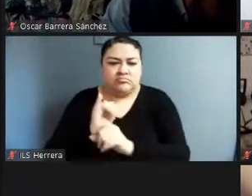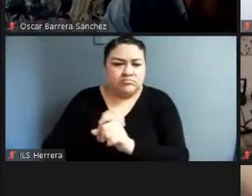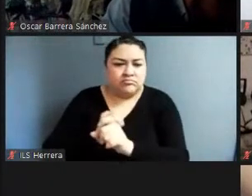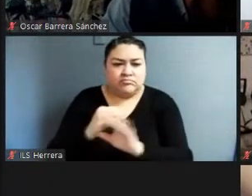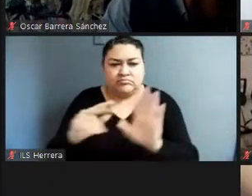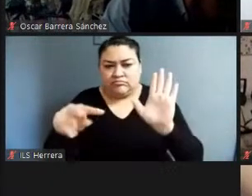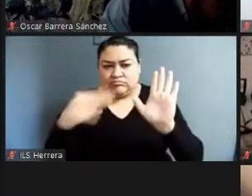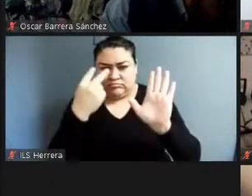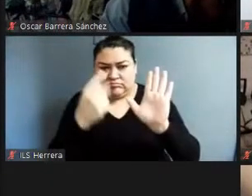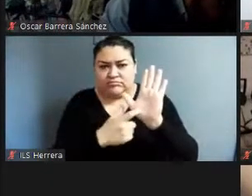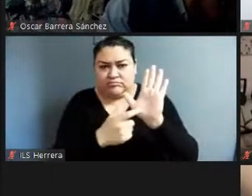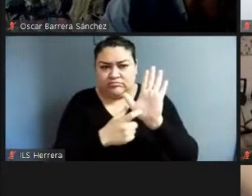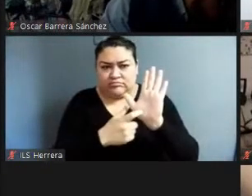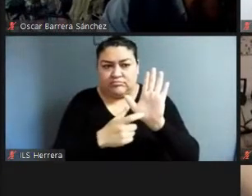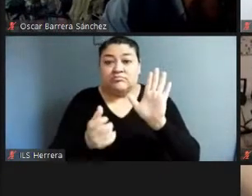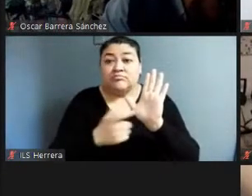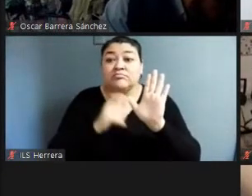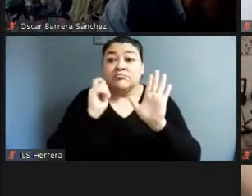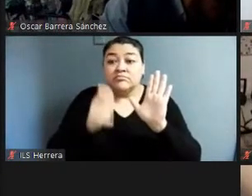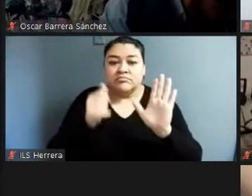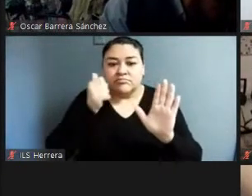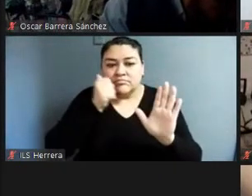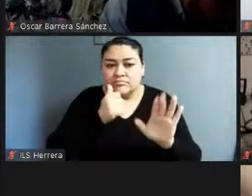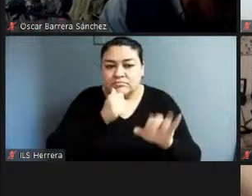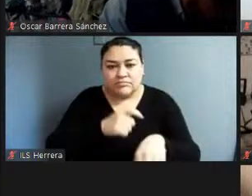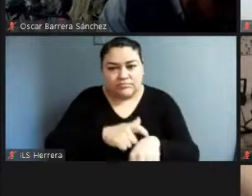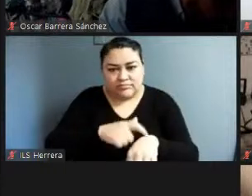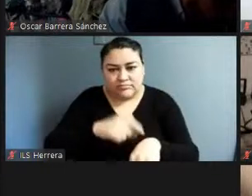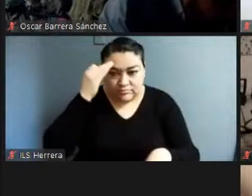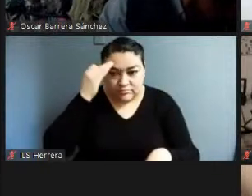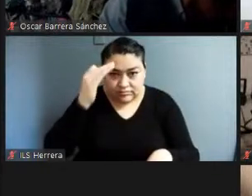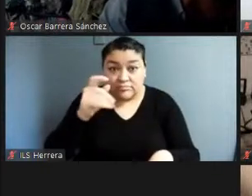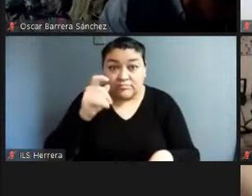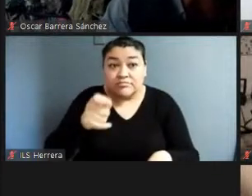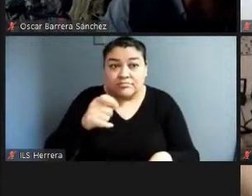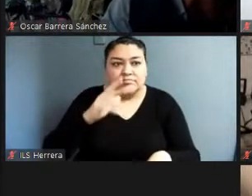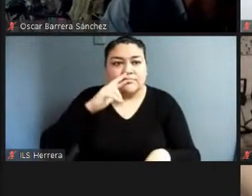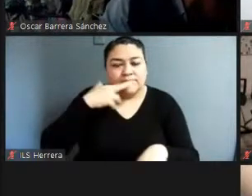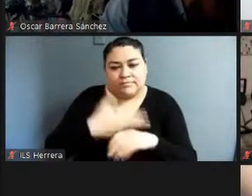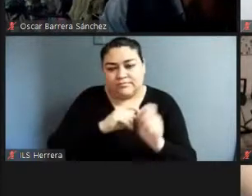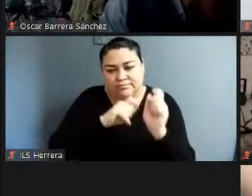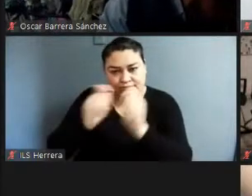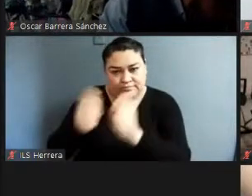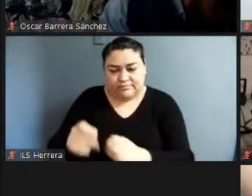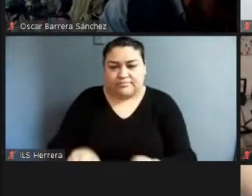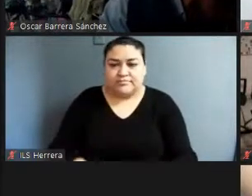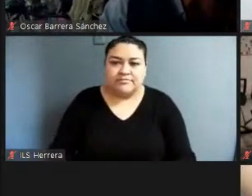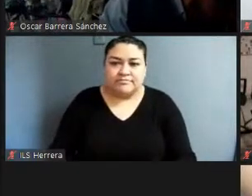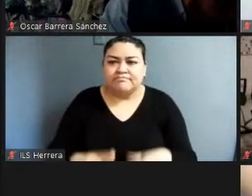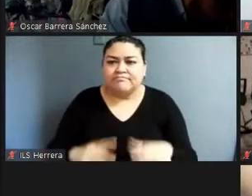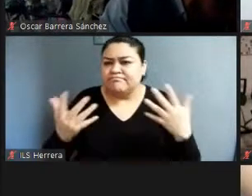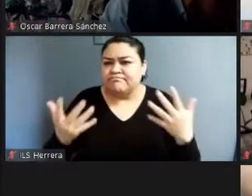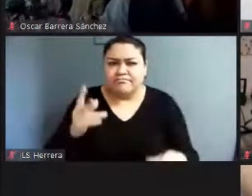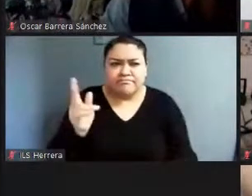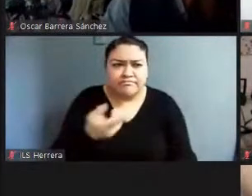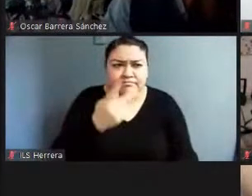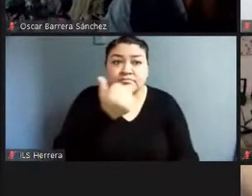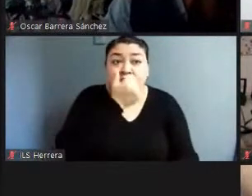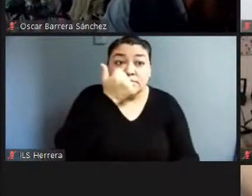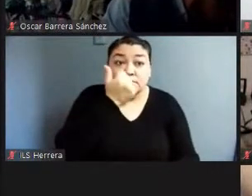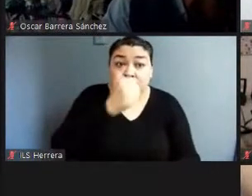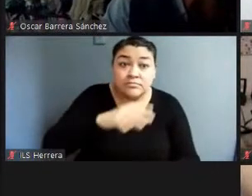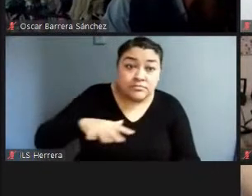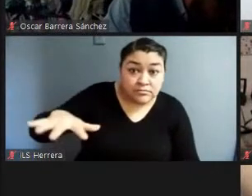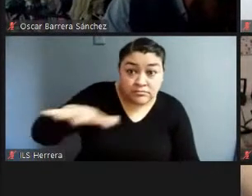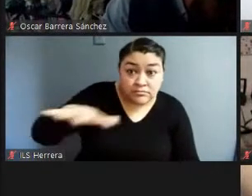that's, I suppose, just the last thing I was going to add is, I guess, how students are seen. Are they seen as a sort of capacity drain or as a